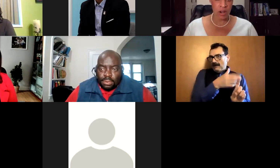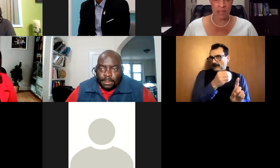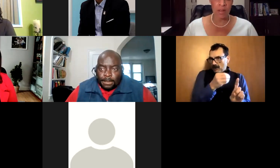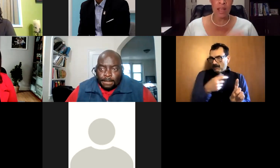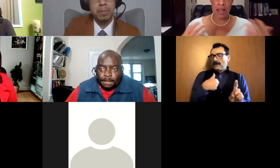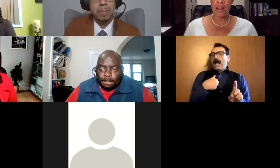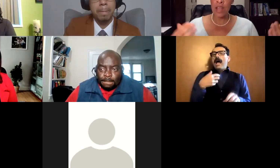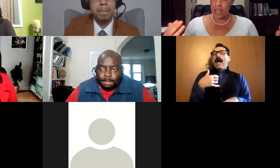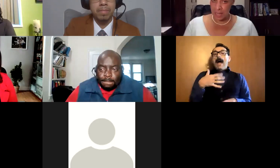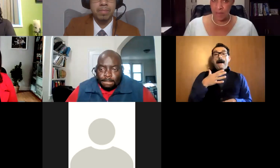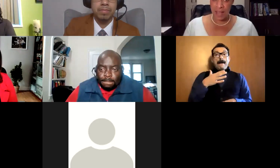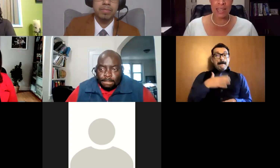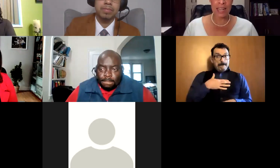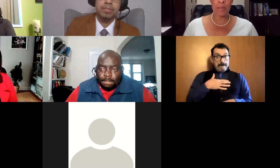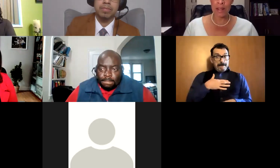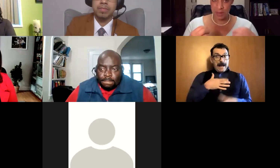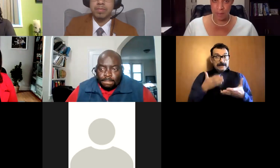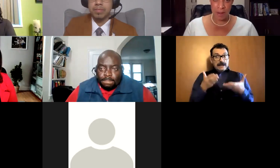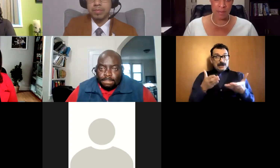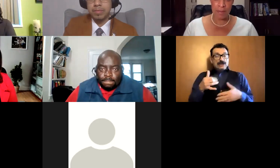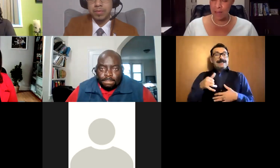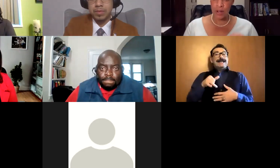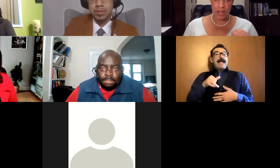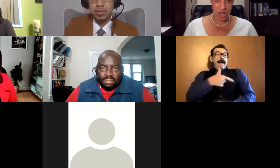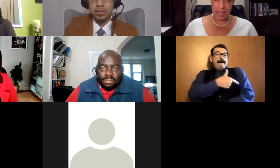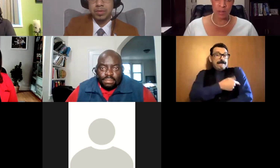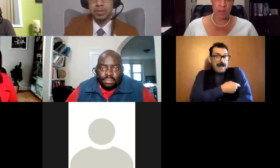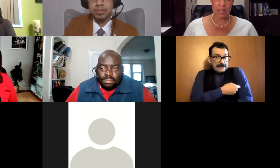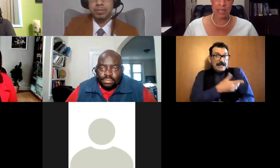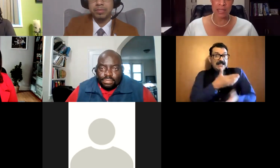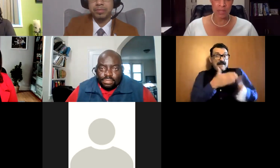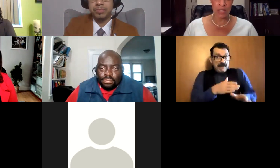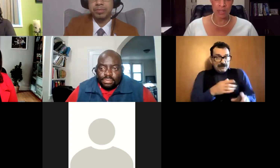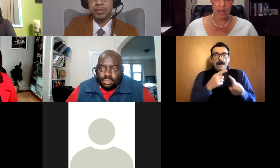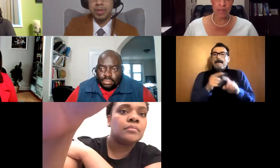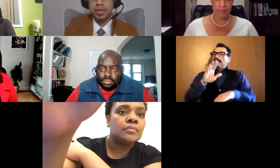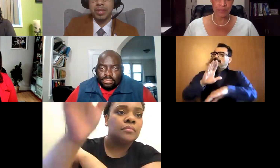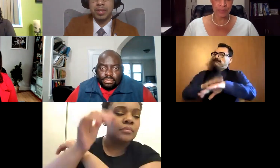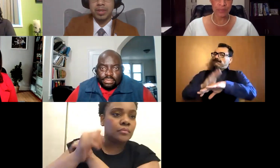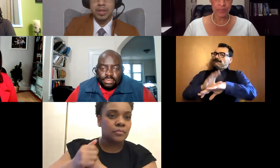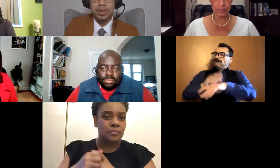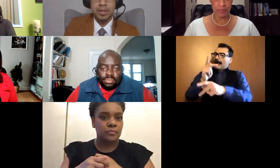you to still kind of get vaccinated, but keep your behavior in check. Keep doing those things to protect yourself.